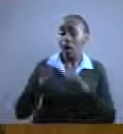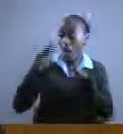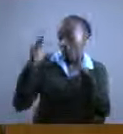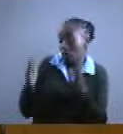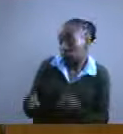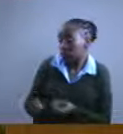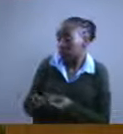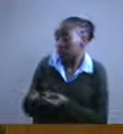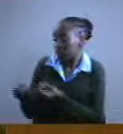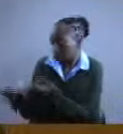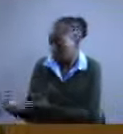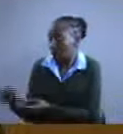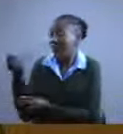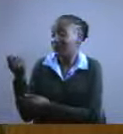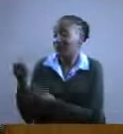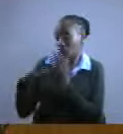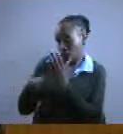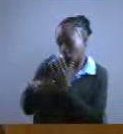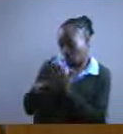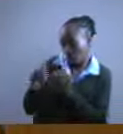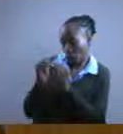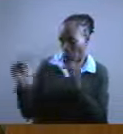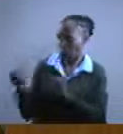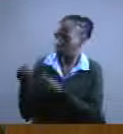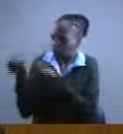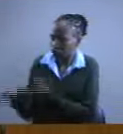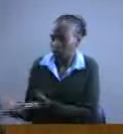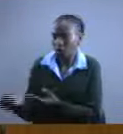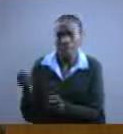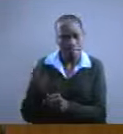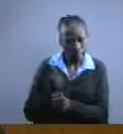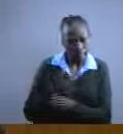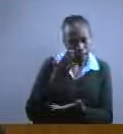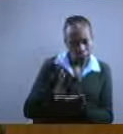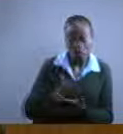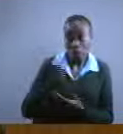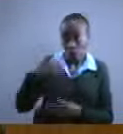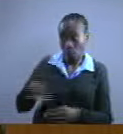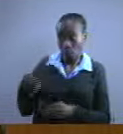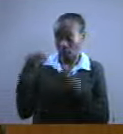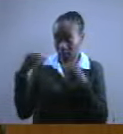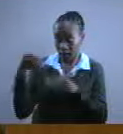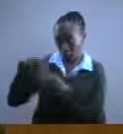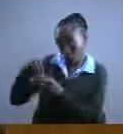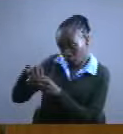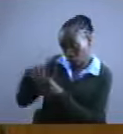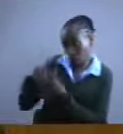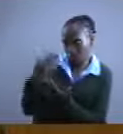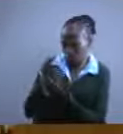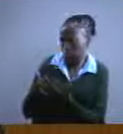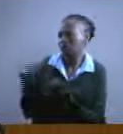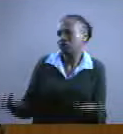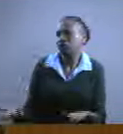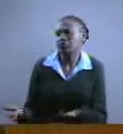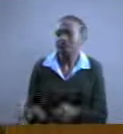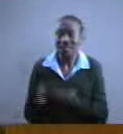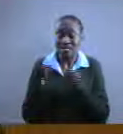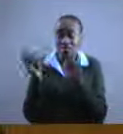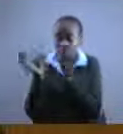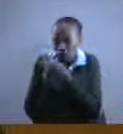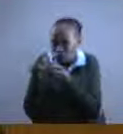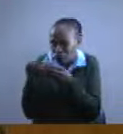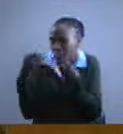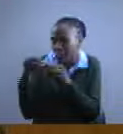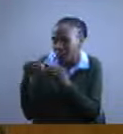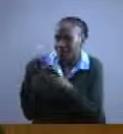and get a tax break for it. They are ensuring that there are incentives for investment in special economic zones. Small businesses get an